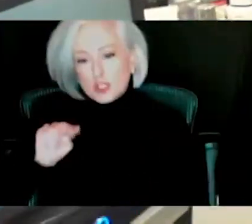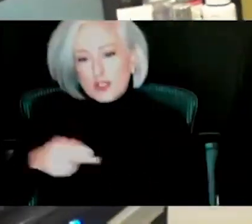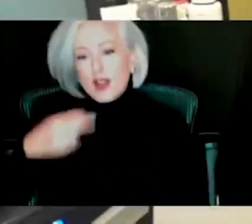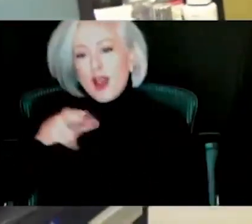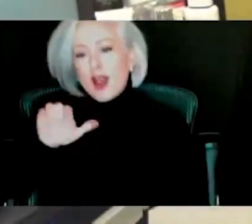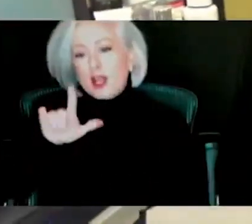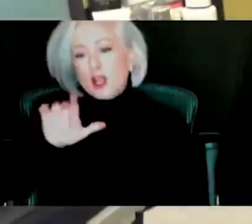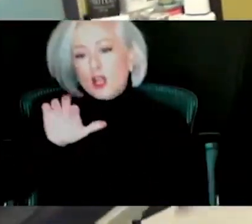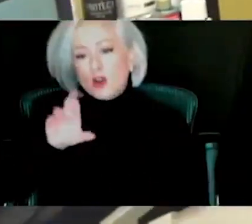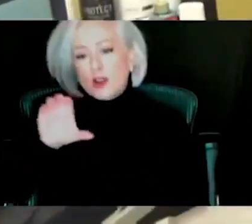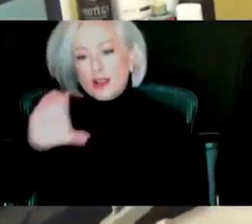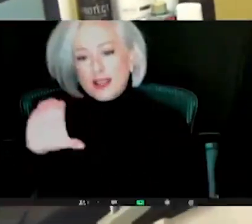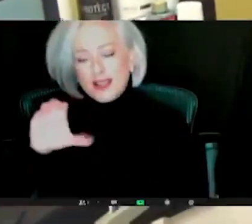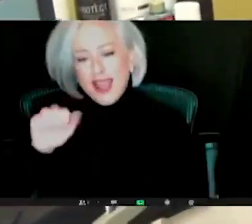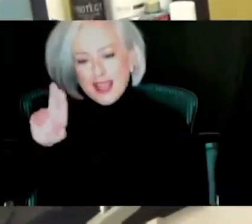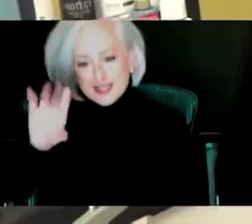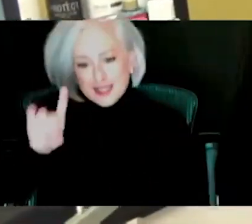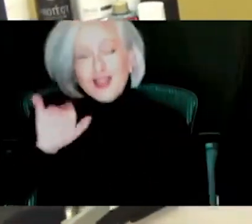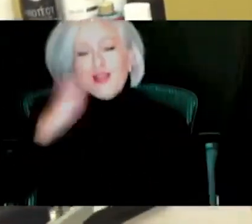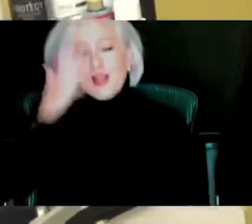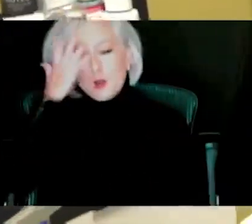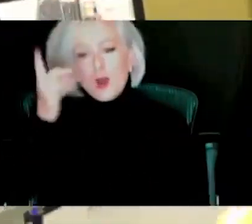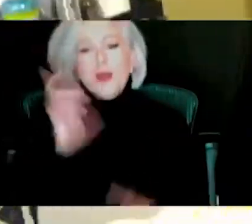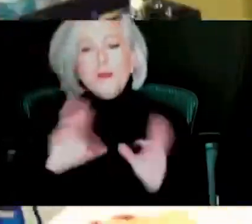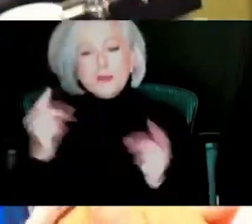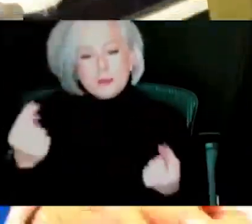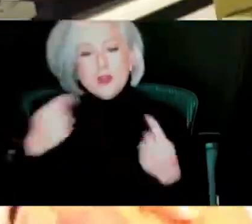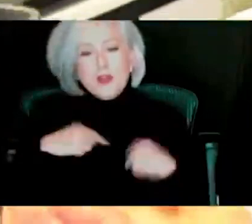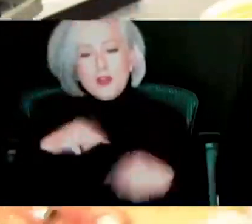people for fillers and neurotoxins like Botox as